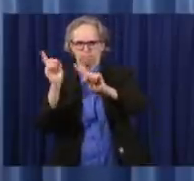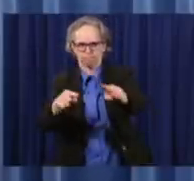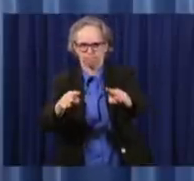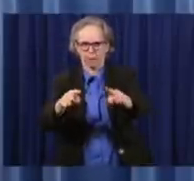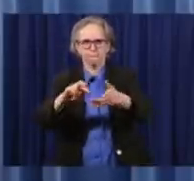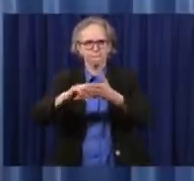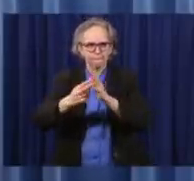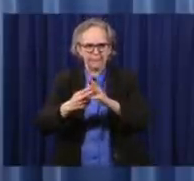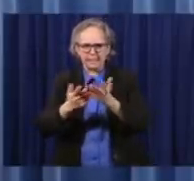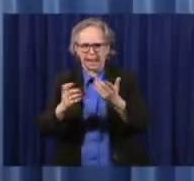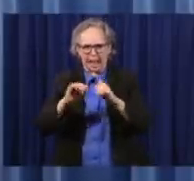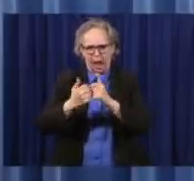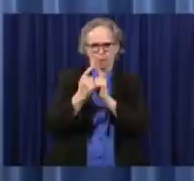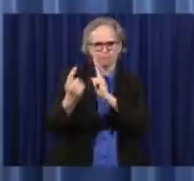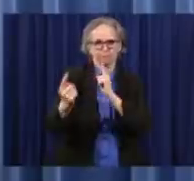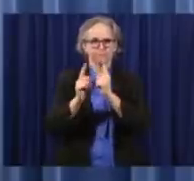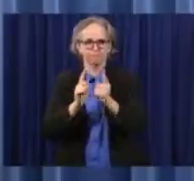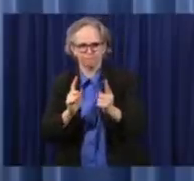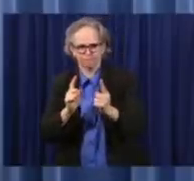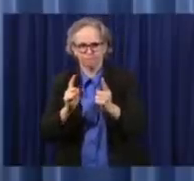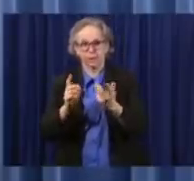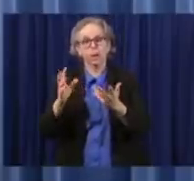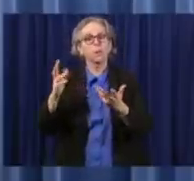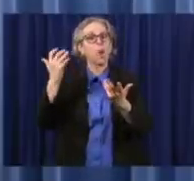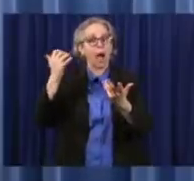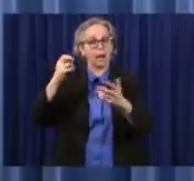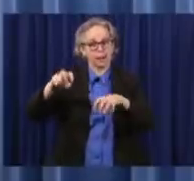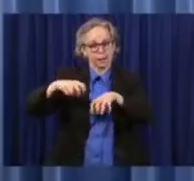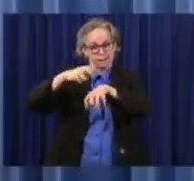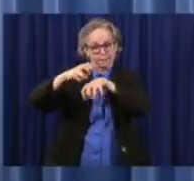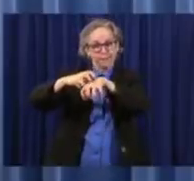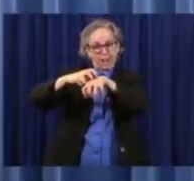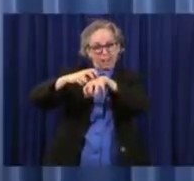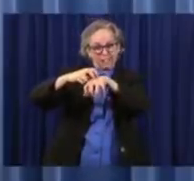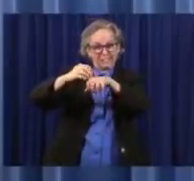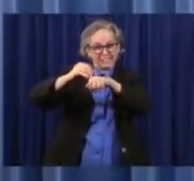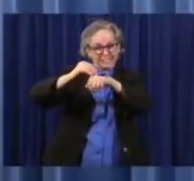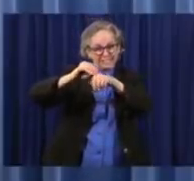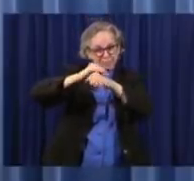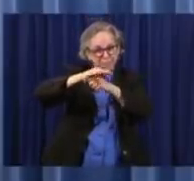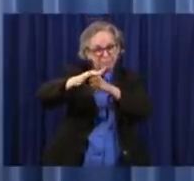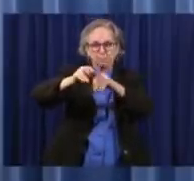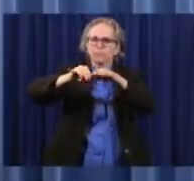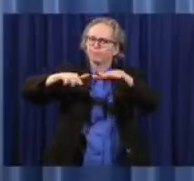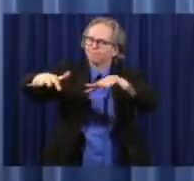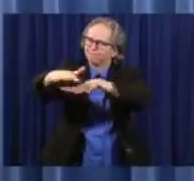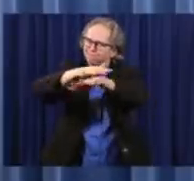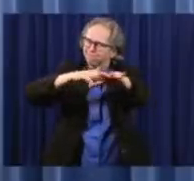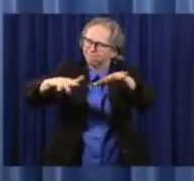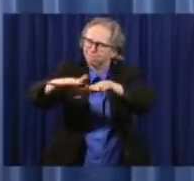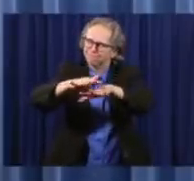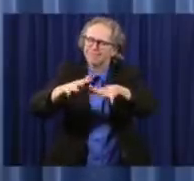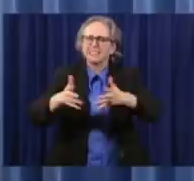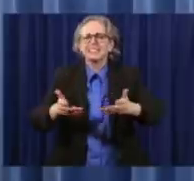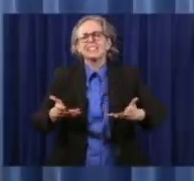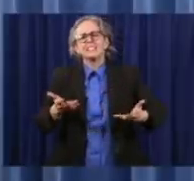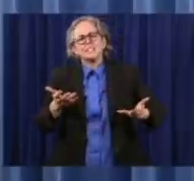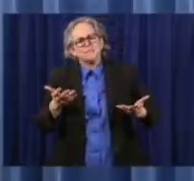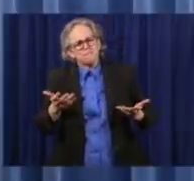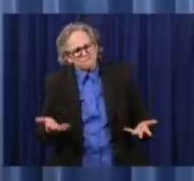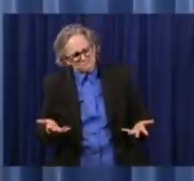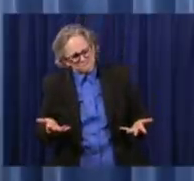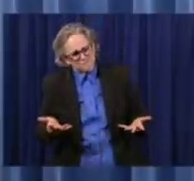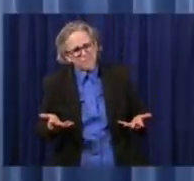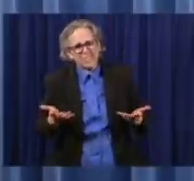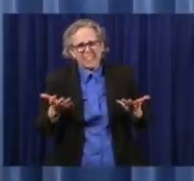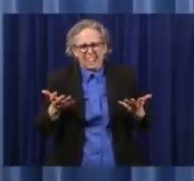The virus is, as I said, still very, very much out there. But let me kind of recap and talk about a few things in this order. As I said,